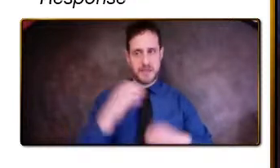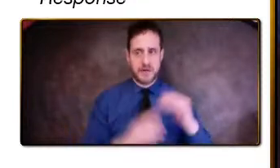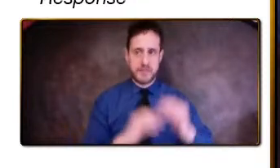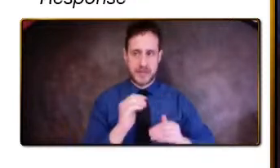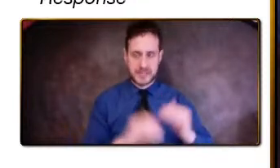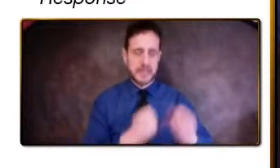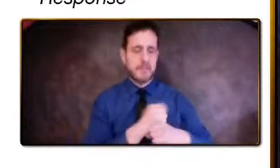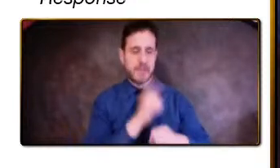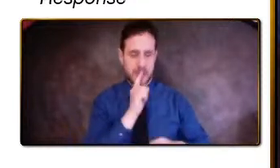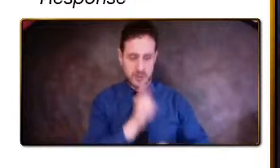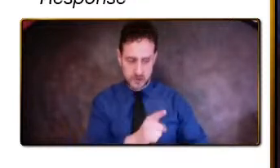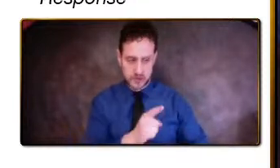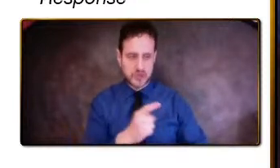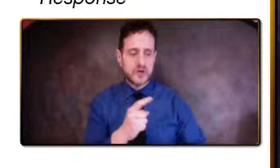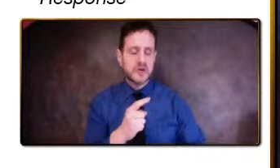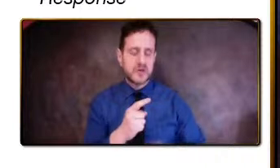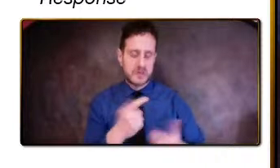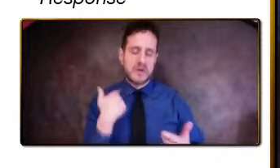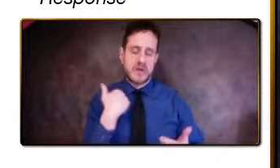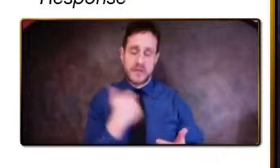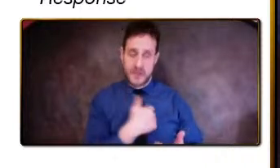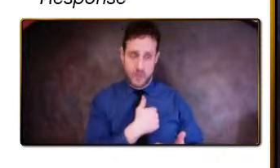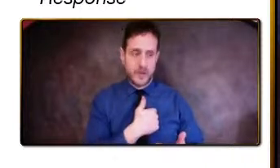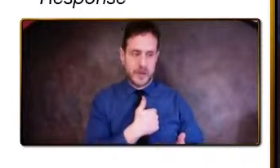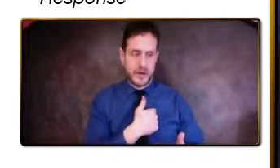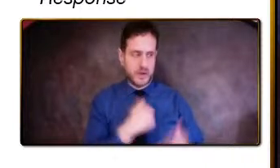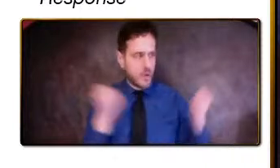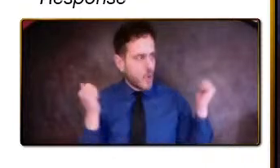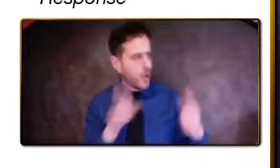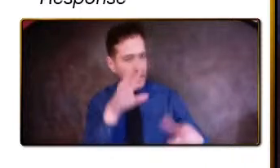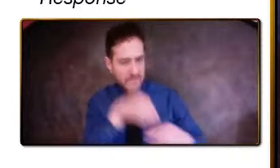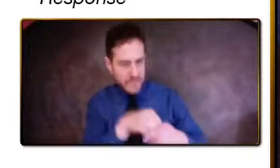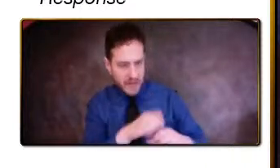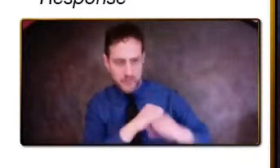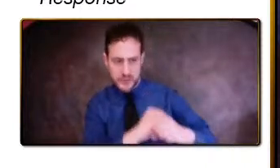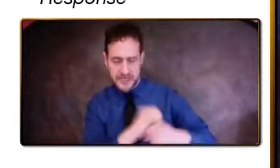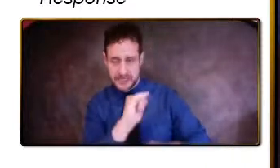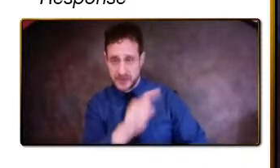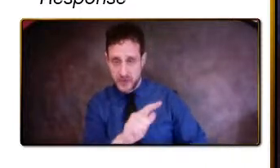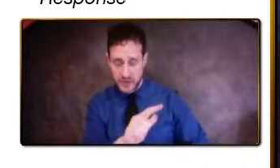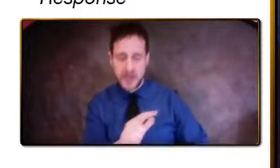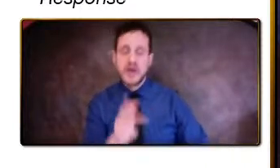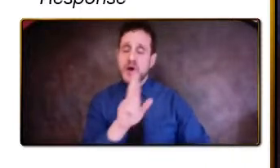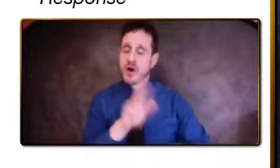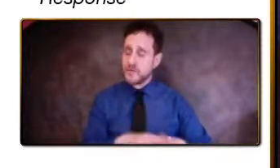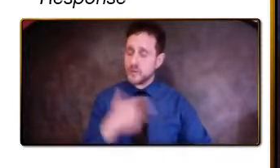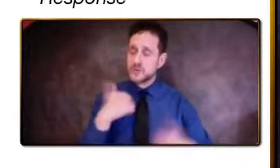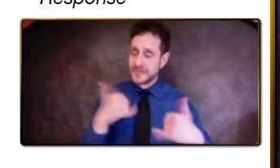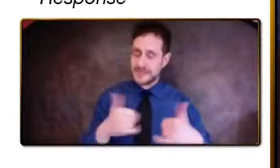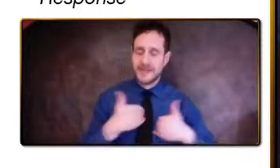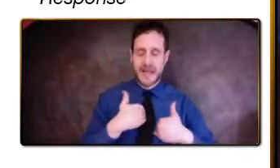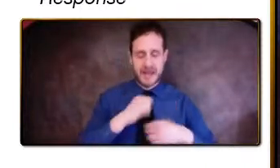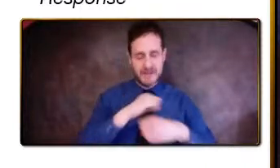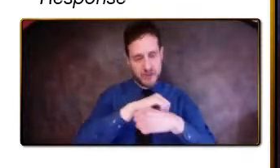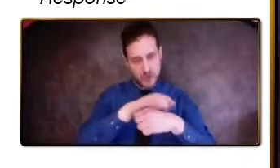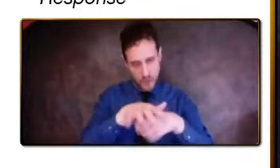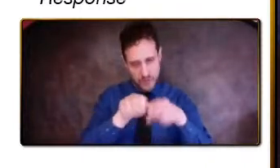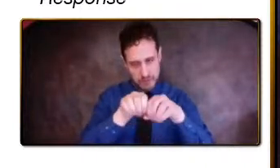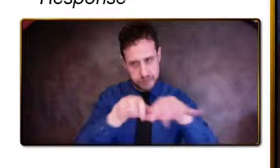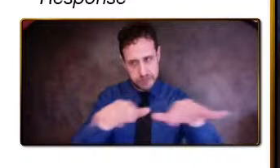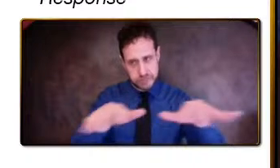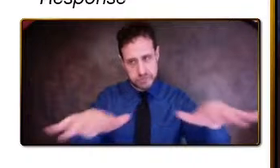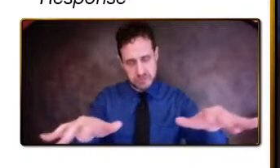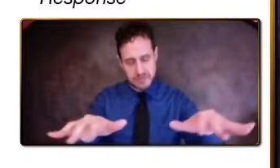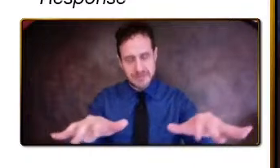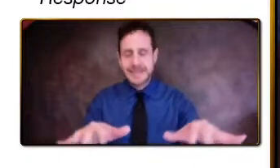we're all hands on deck dealing with that. And of course, we still have the pandemic among us, and very